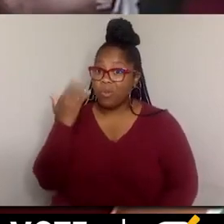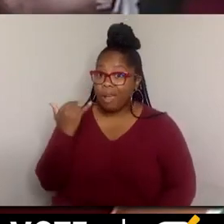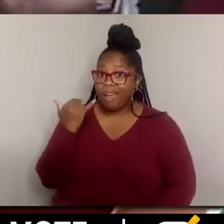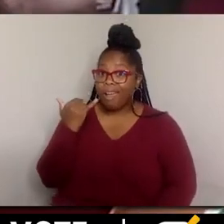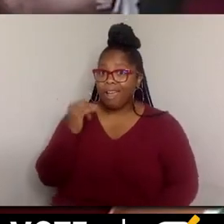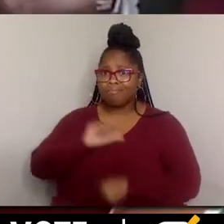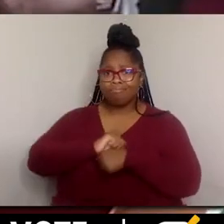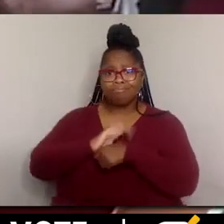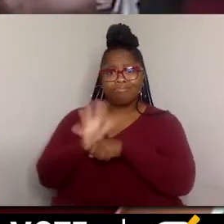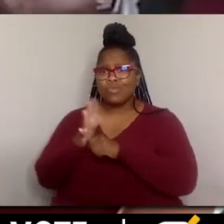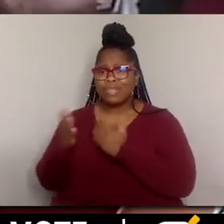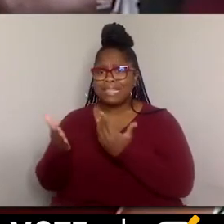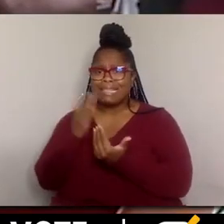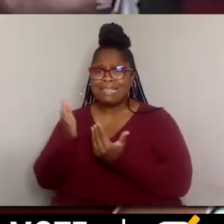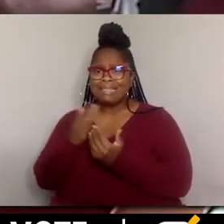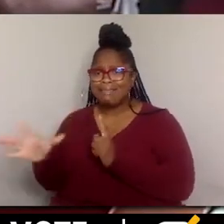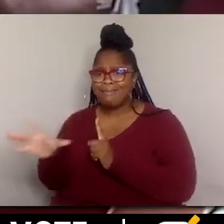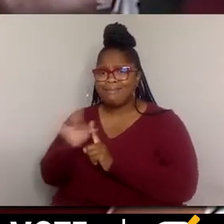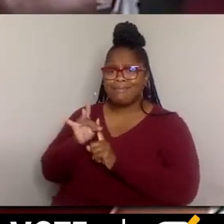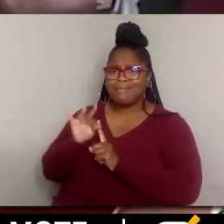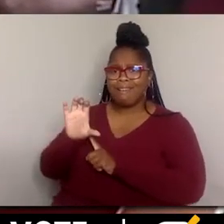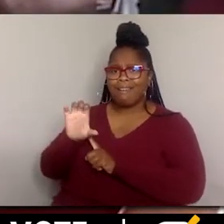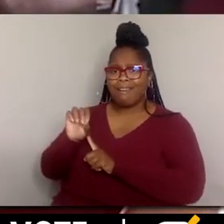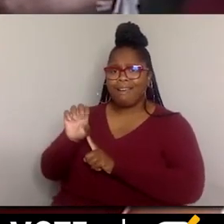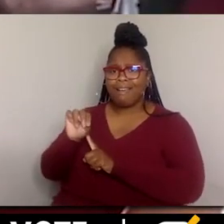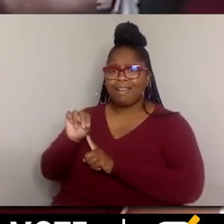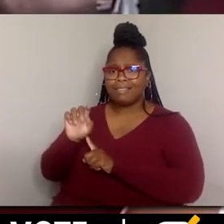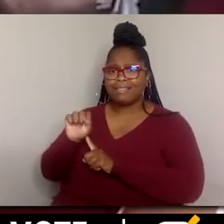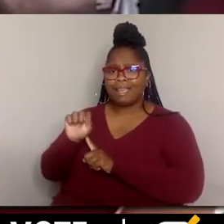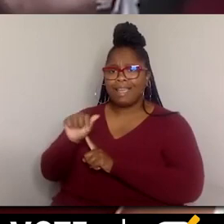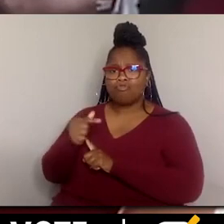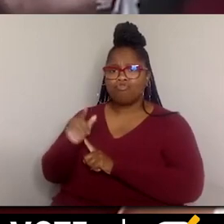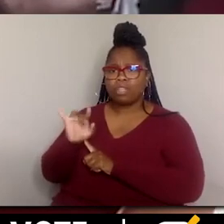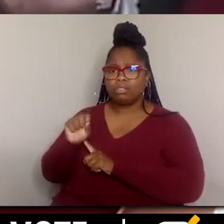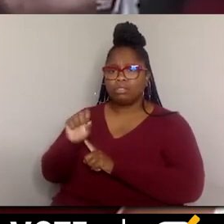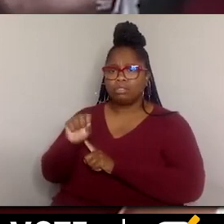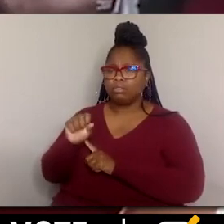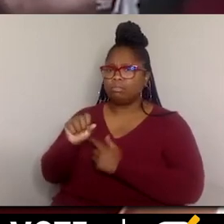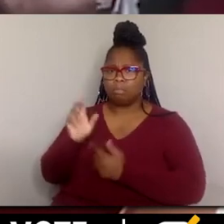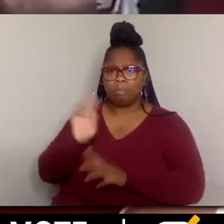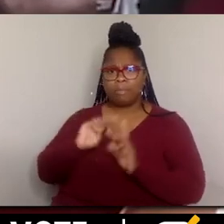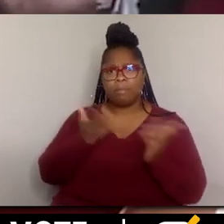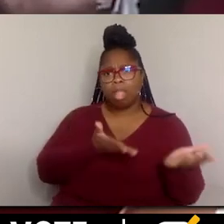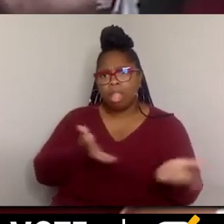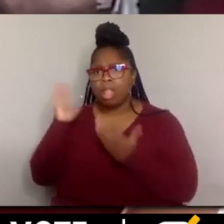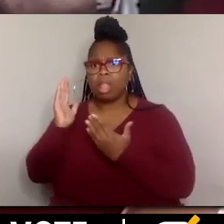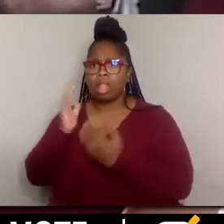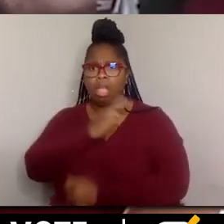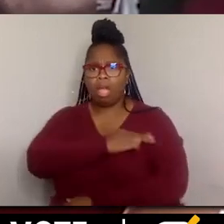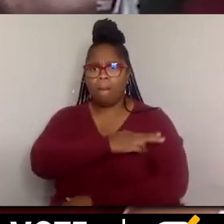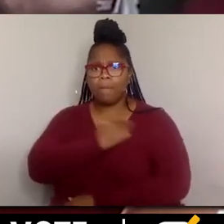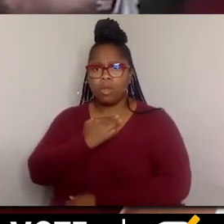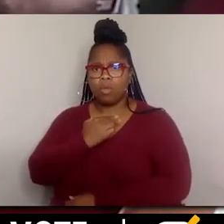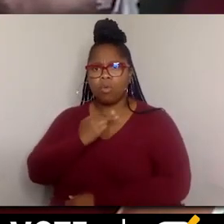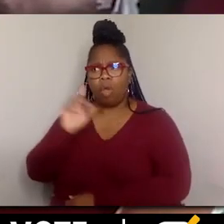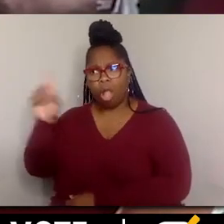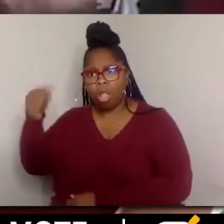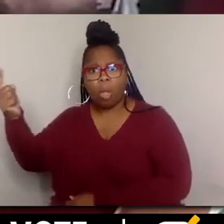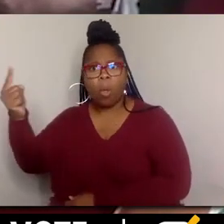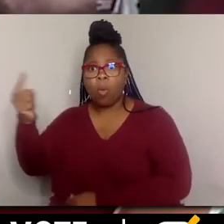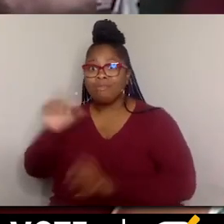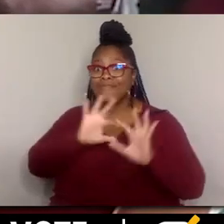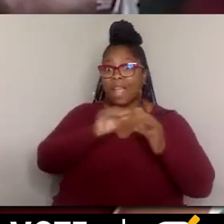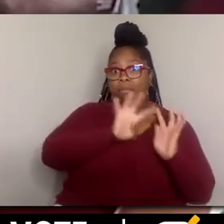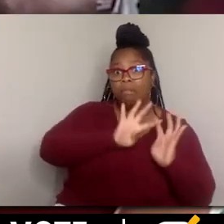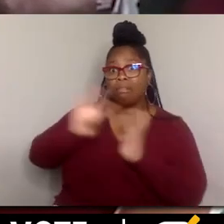that people must be taken to the hospital alone without any family to support them. And